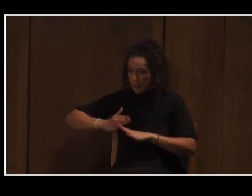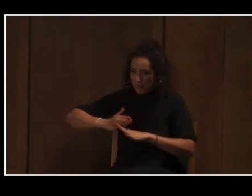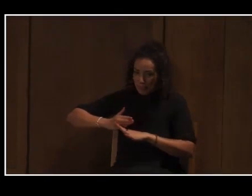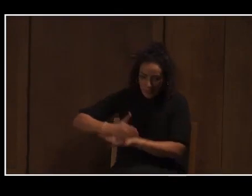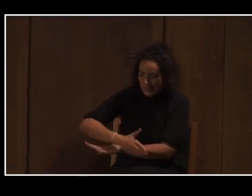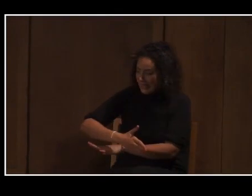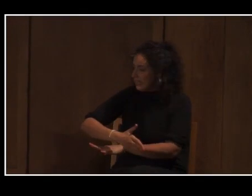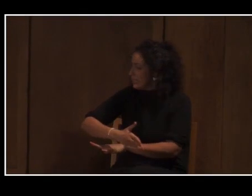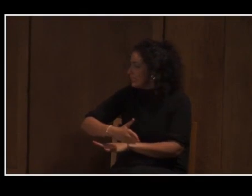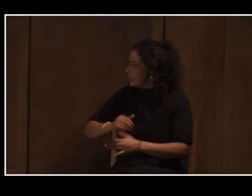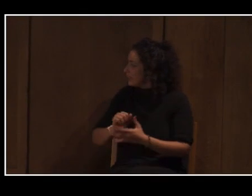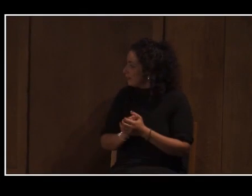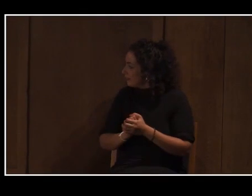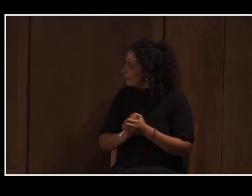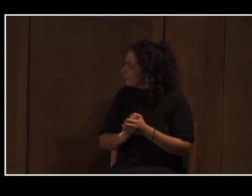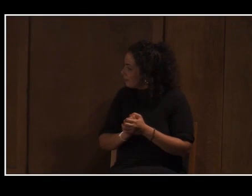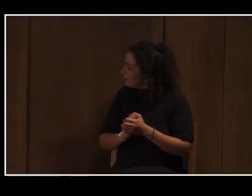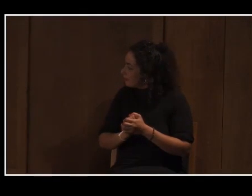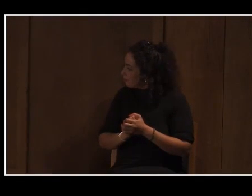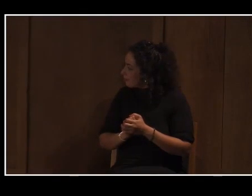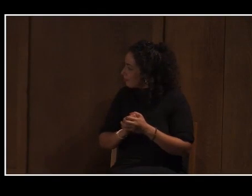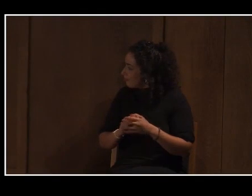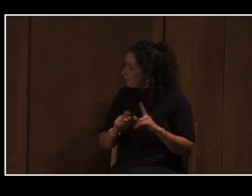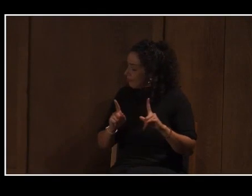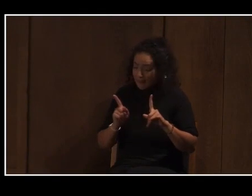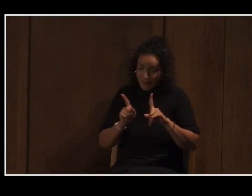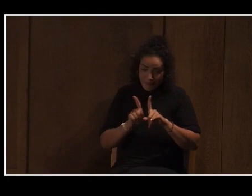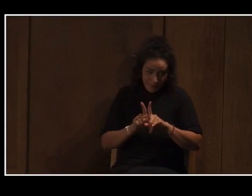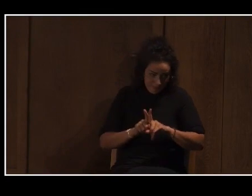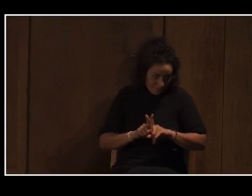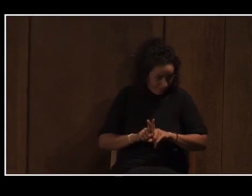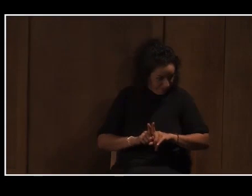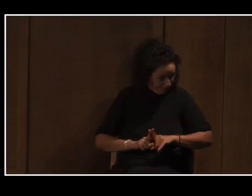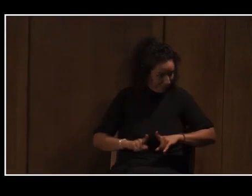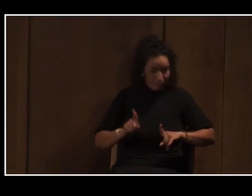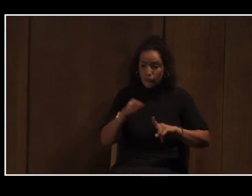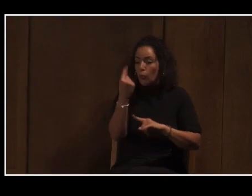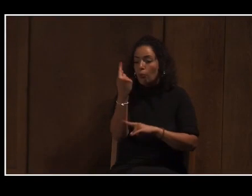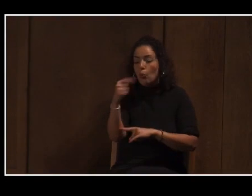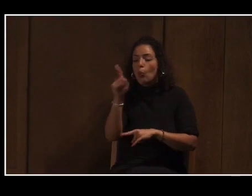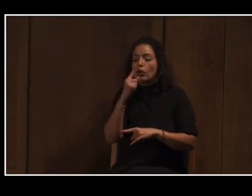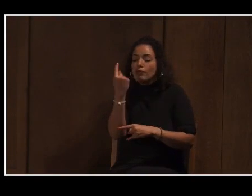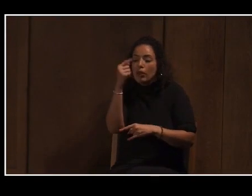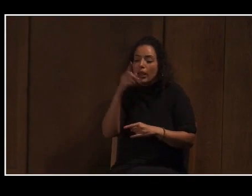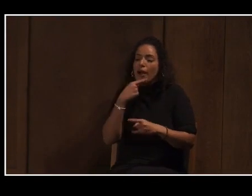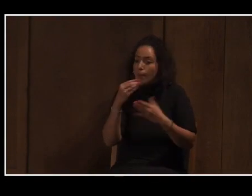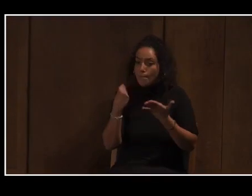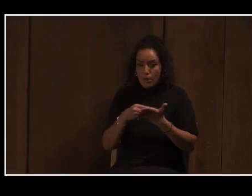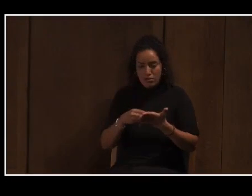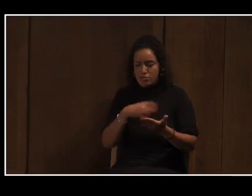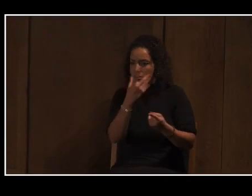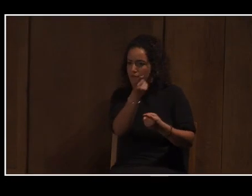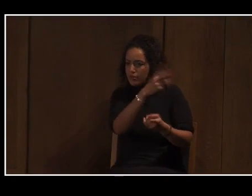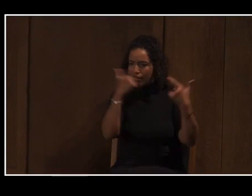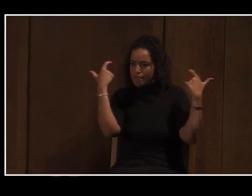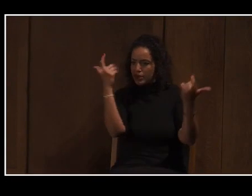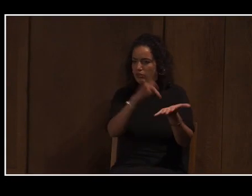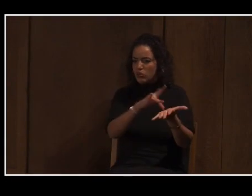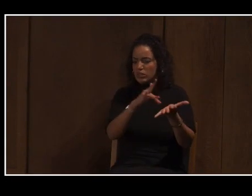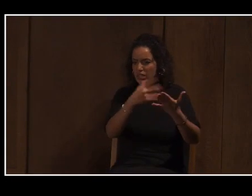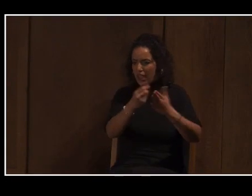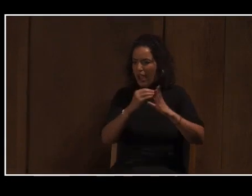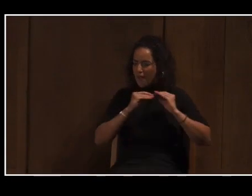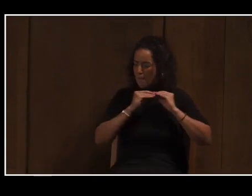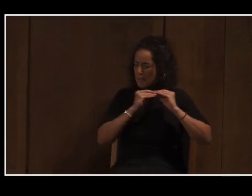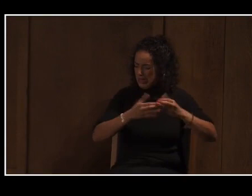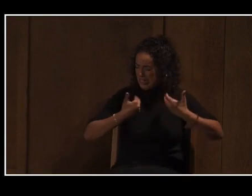the world, now paltry #7, but then also one of the lowest minimum wages in the world. So it is a place of abundance and too muchness